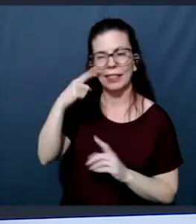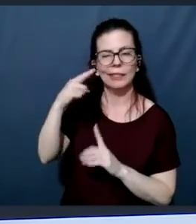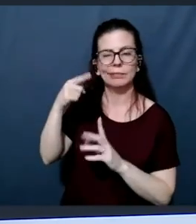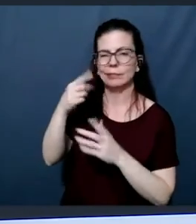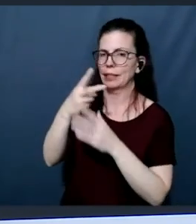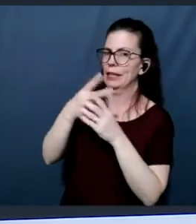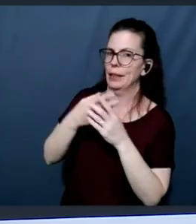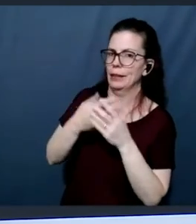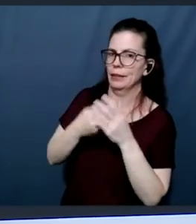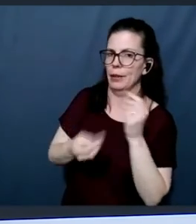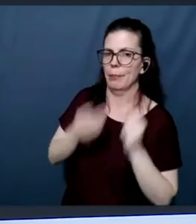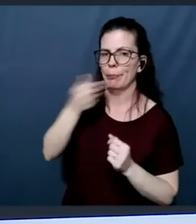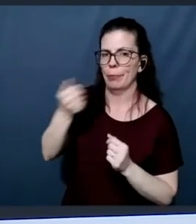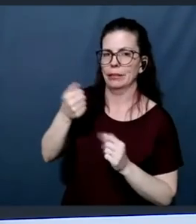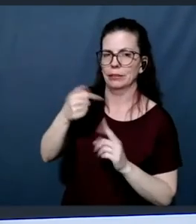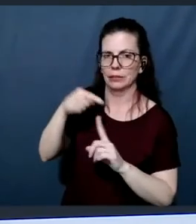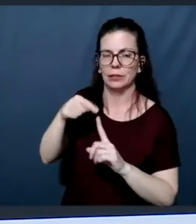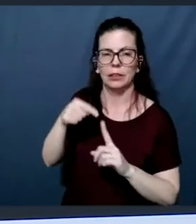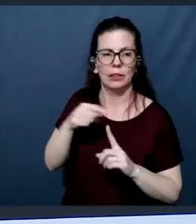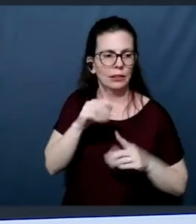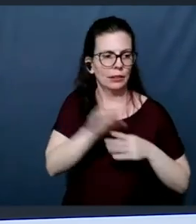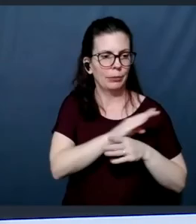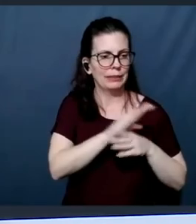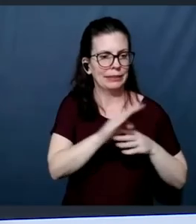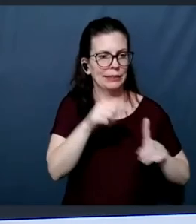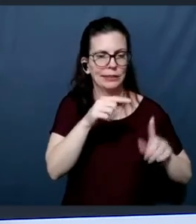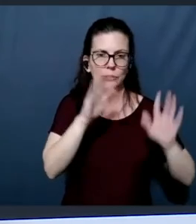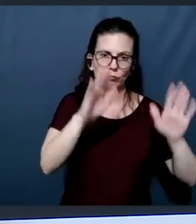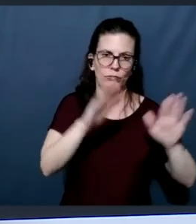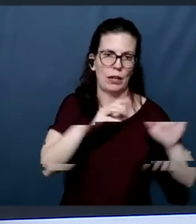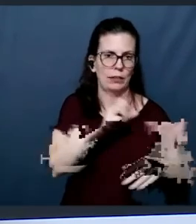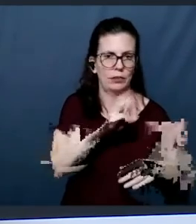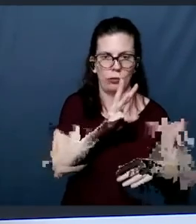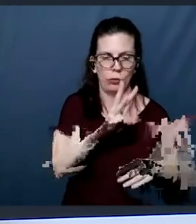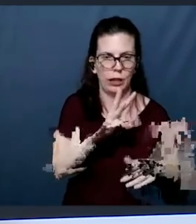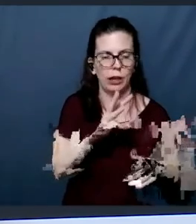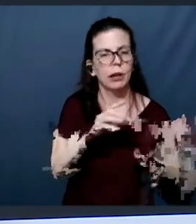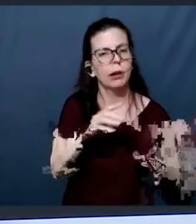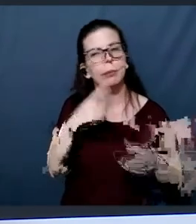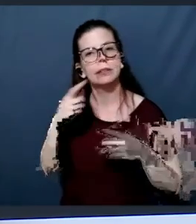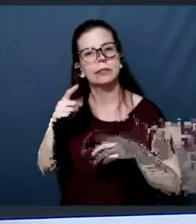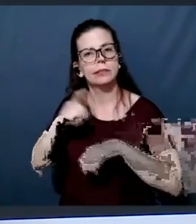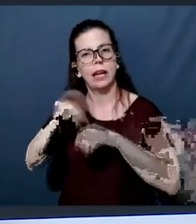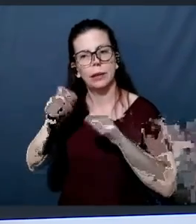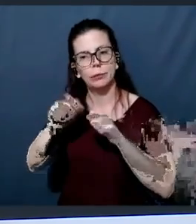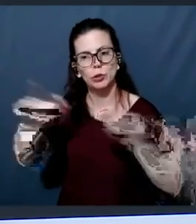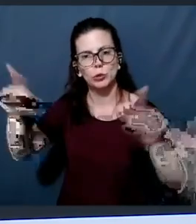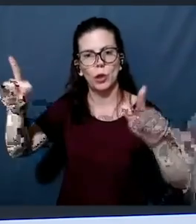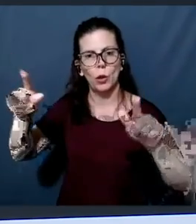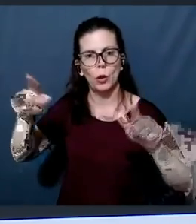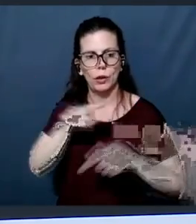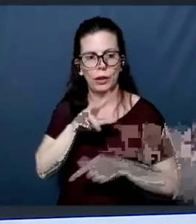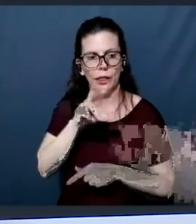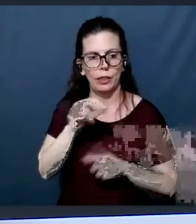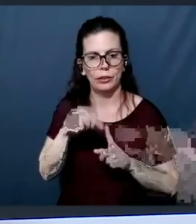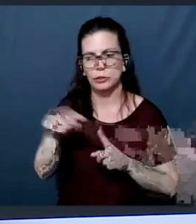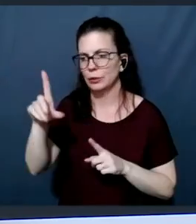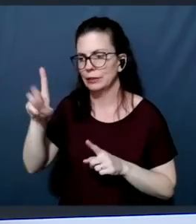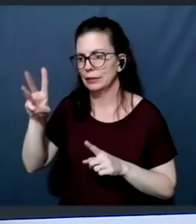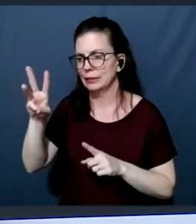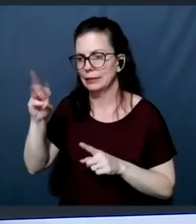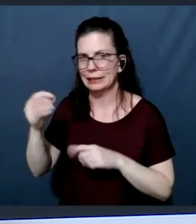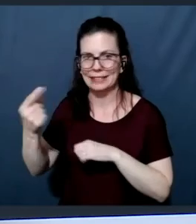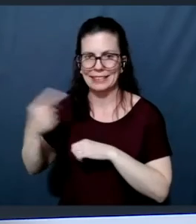i.e. enterprise-grade Yep. software, but time to go live in 30 to 60 days, Right. which is normally what you get with kind of